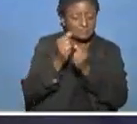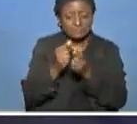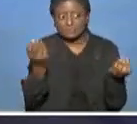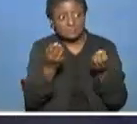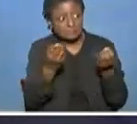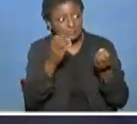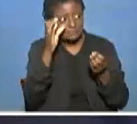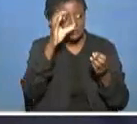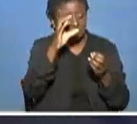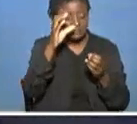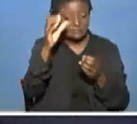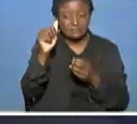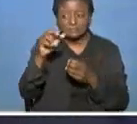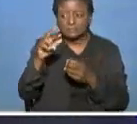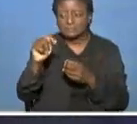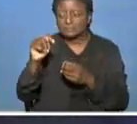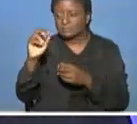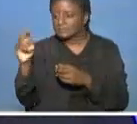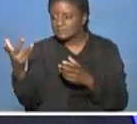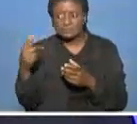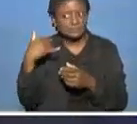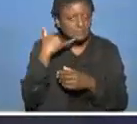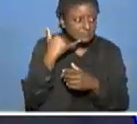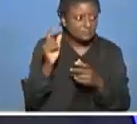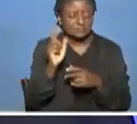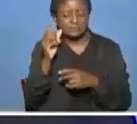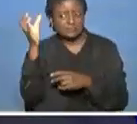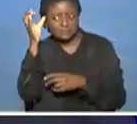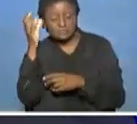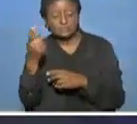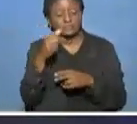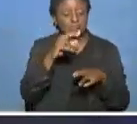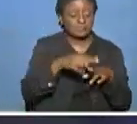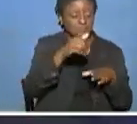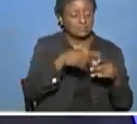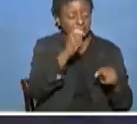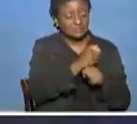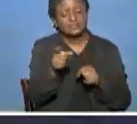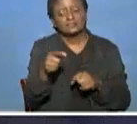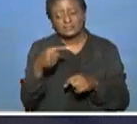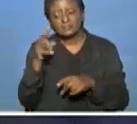of the truck. Hey, where's Carlton? We're about ready to go on here. He's sitting in the truck. He's saying, Matt, you